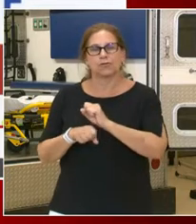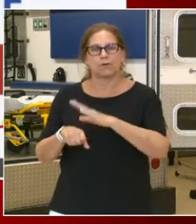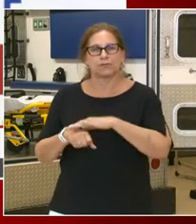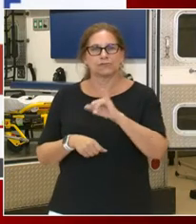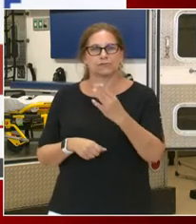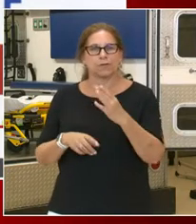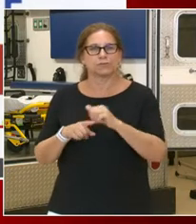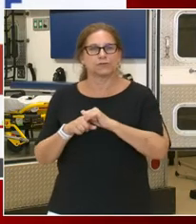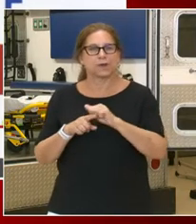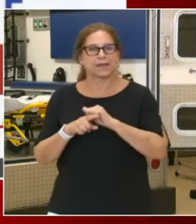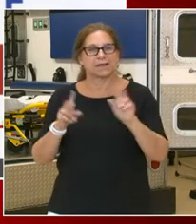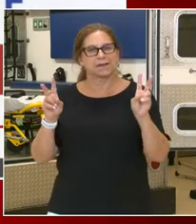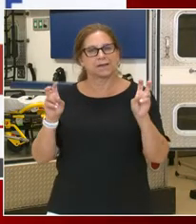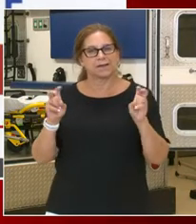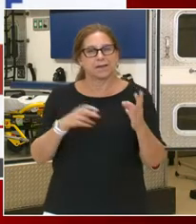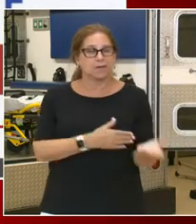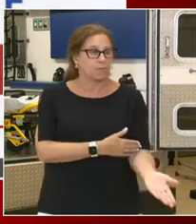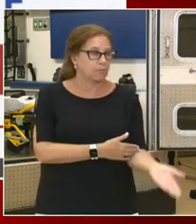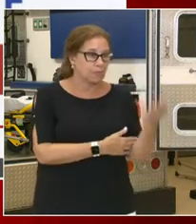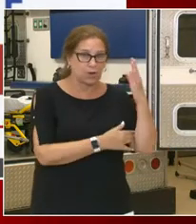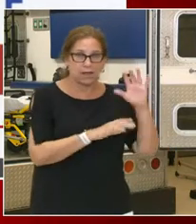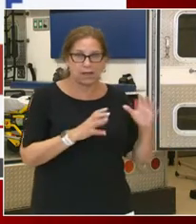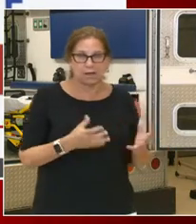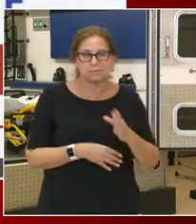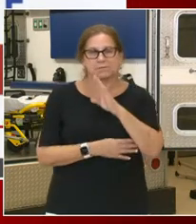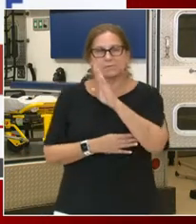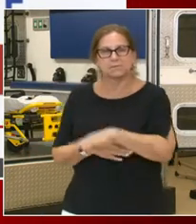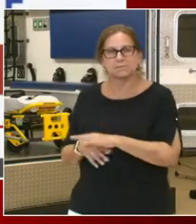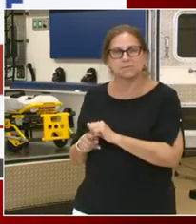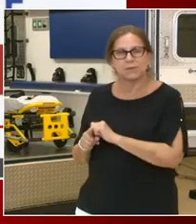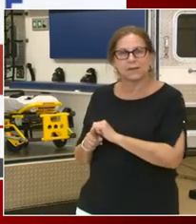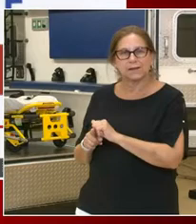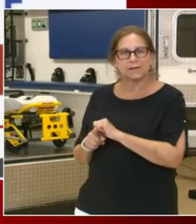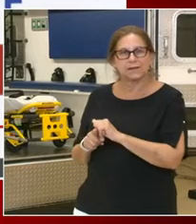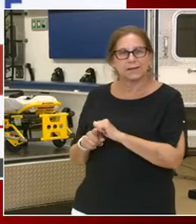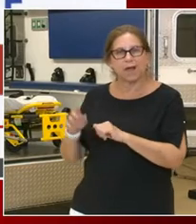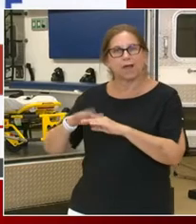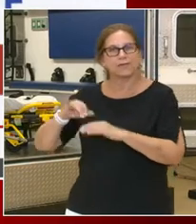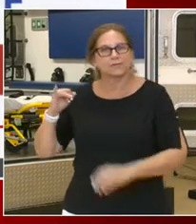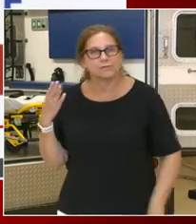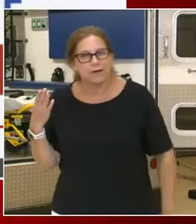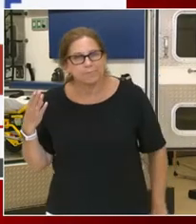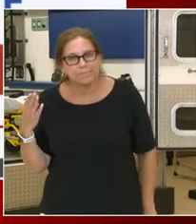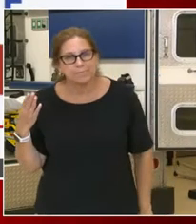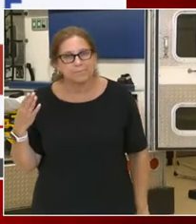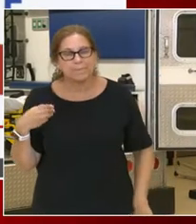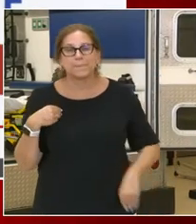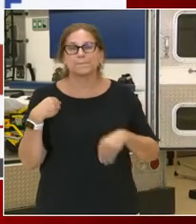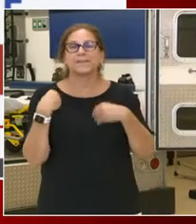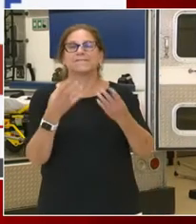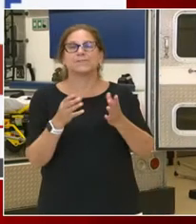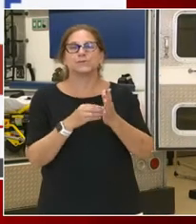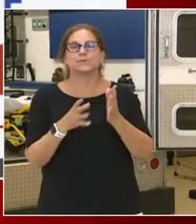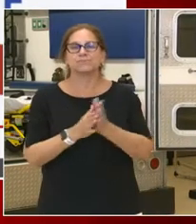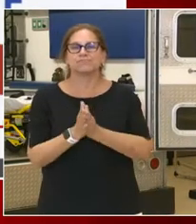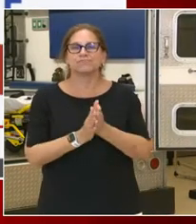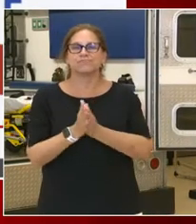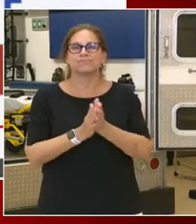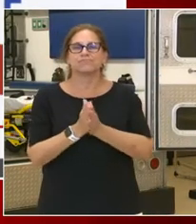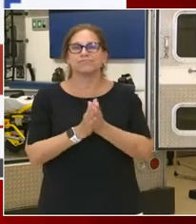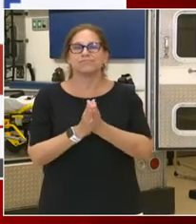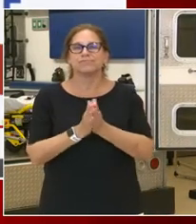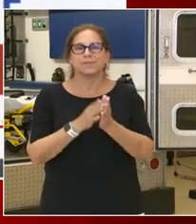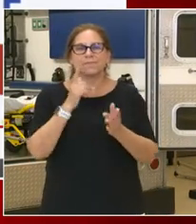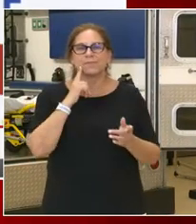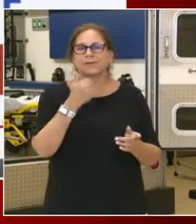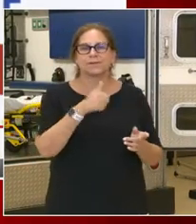And at the same time, we're establishing an advanced technical center where students from any high school, DCPS or charter high schools, will have